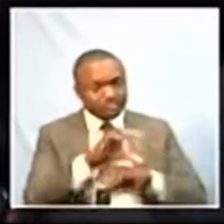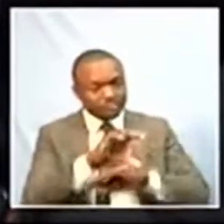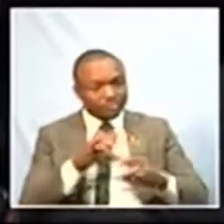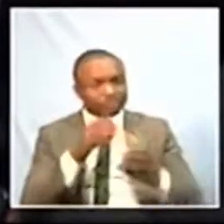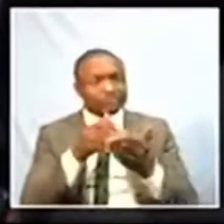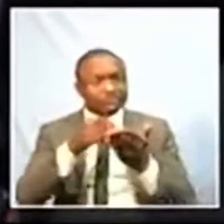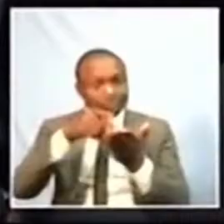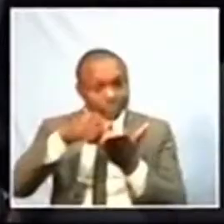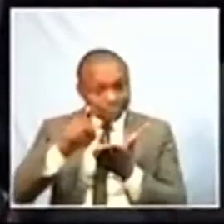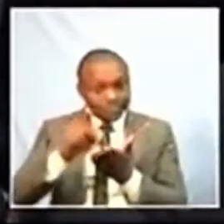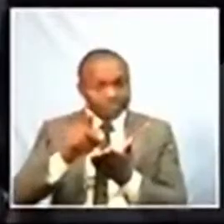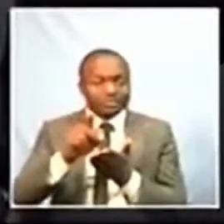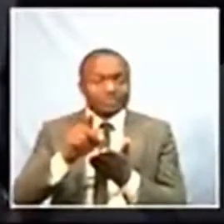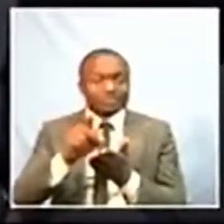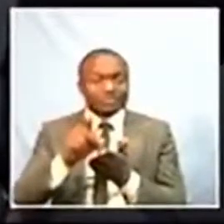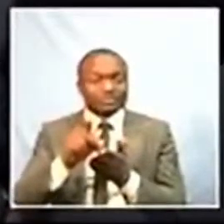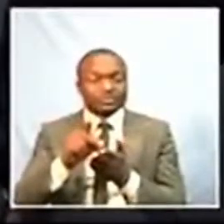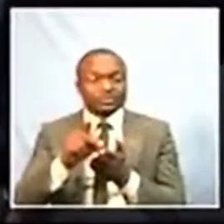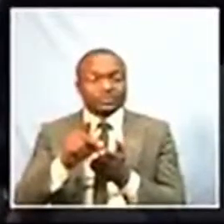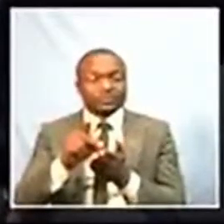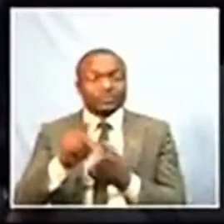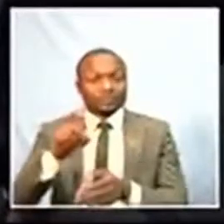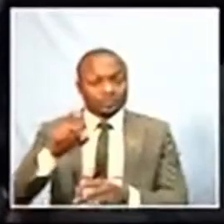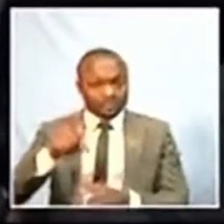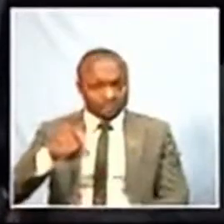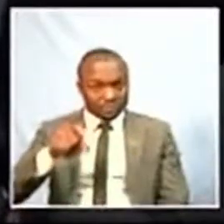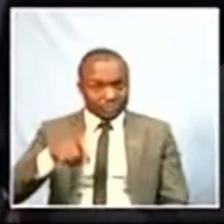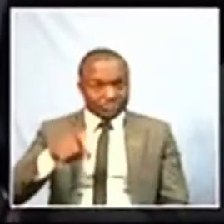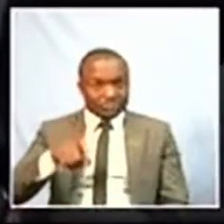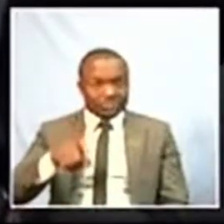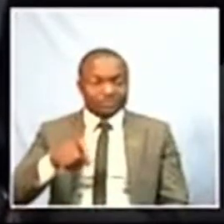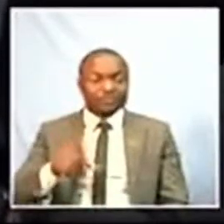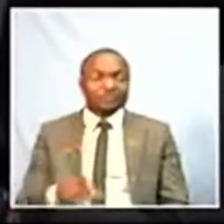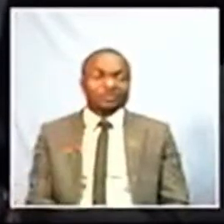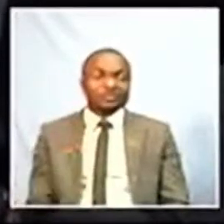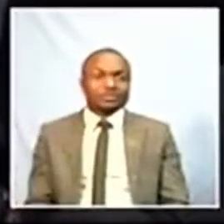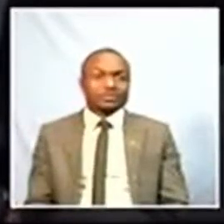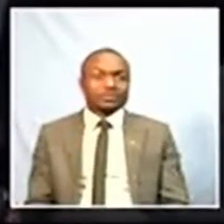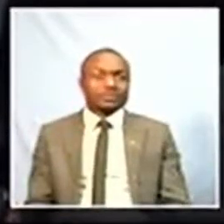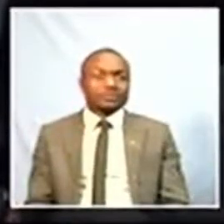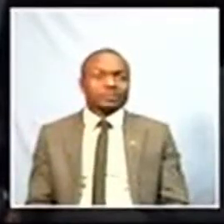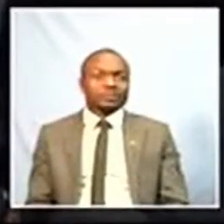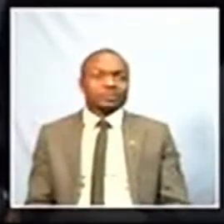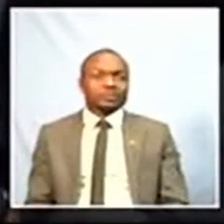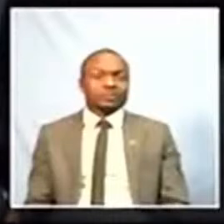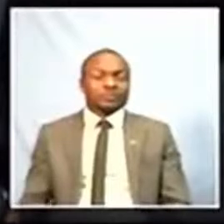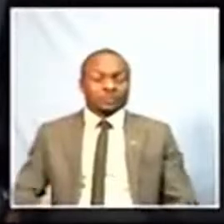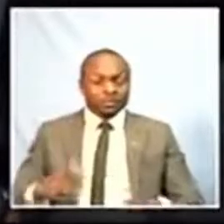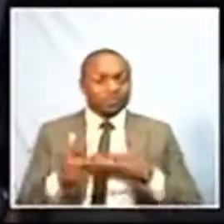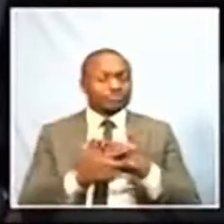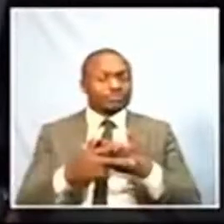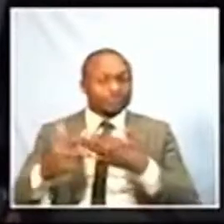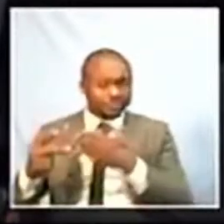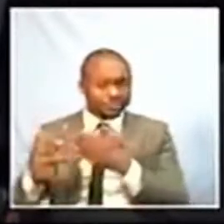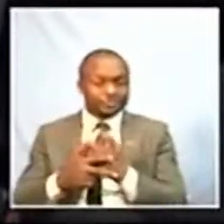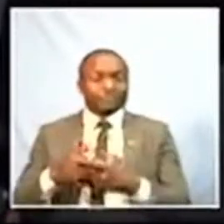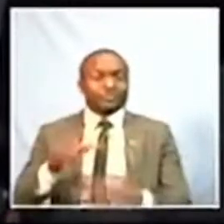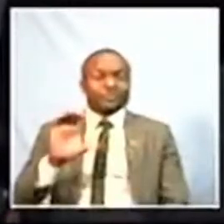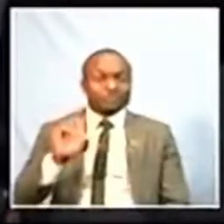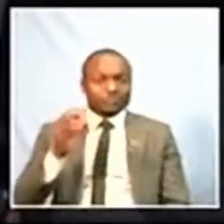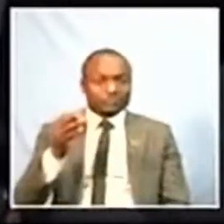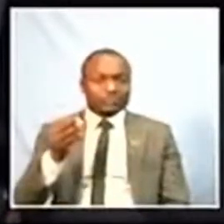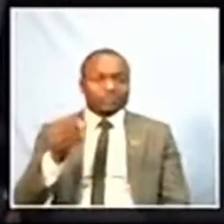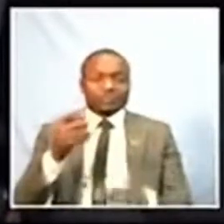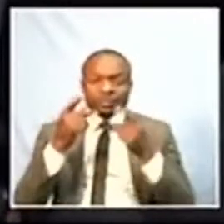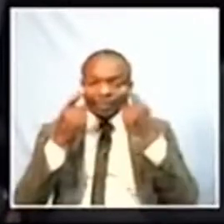to go through, it was a directive that we need to take and blend of all the CDF through the public